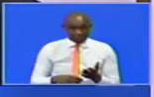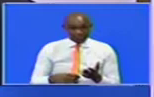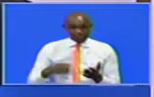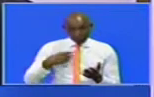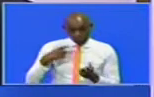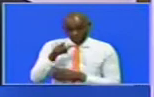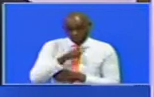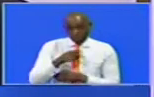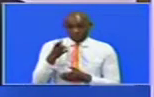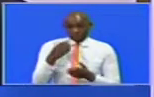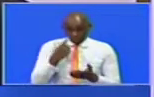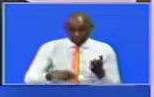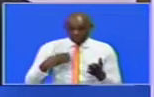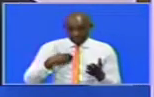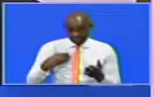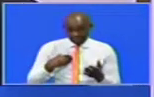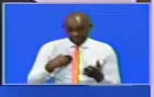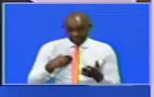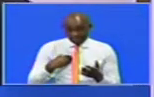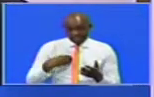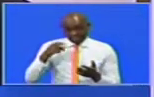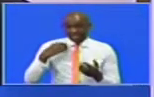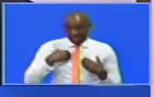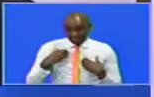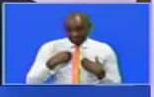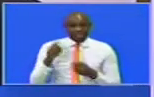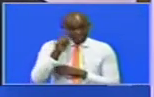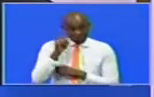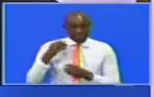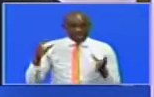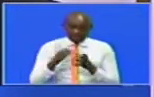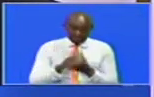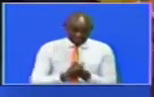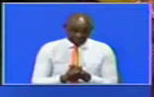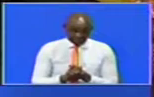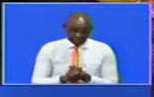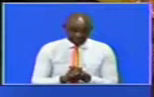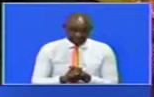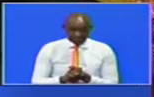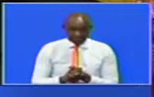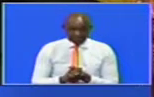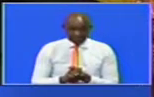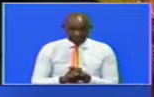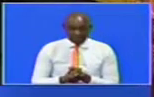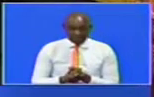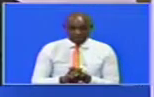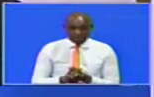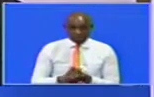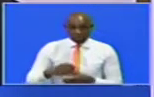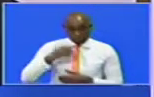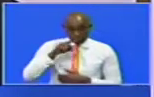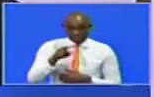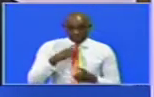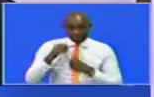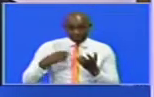with a local team of Sagittarius company, which is Nairobi-based company. So through a long